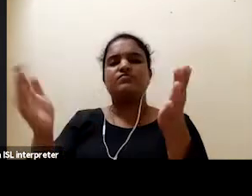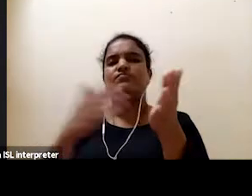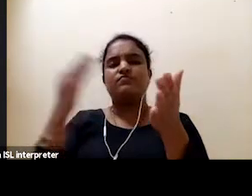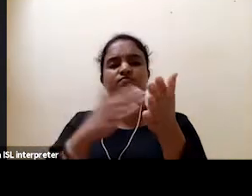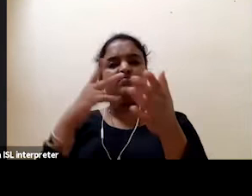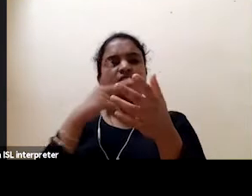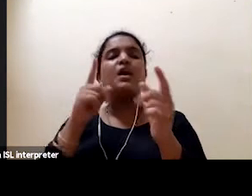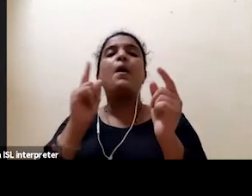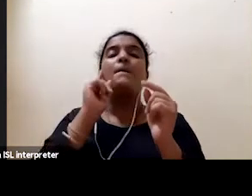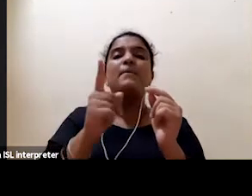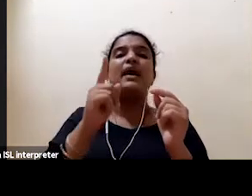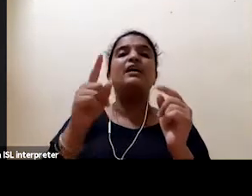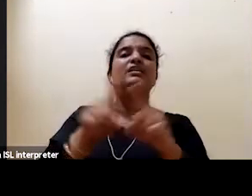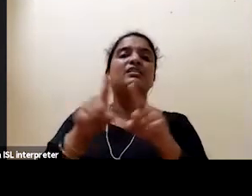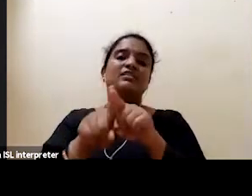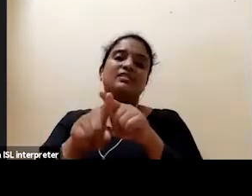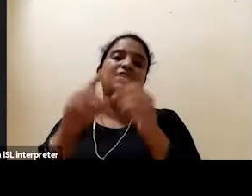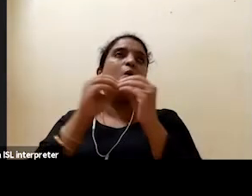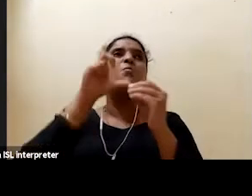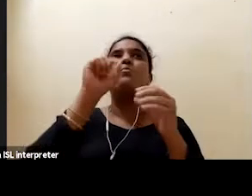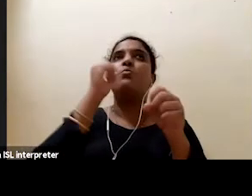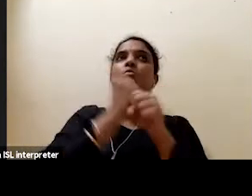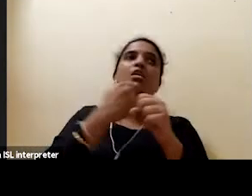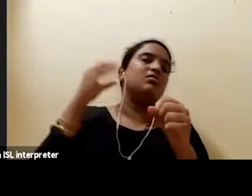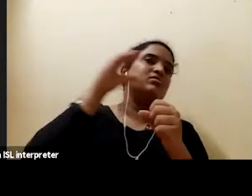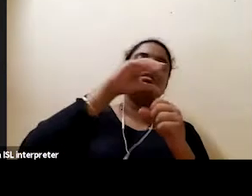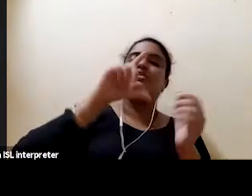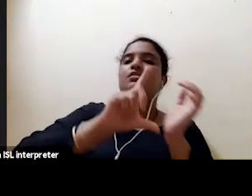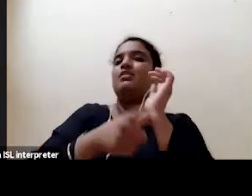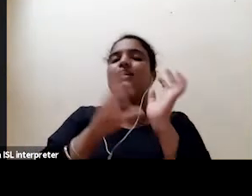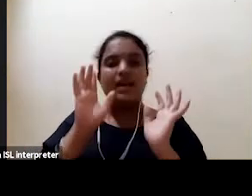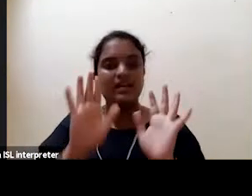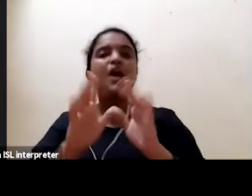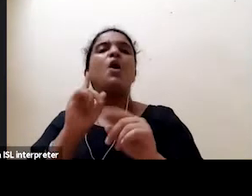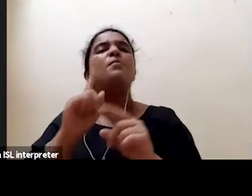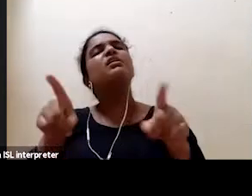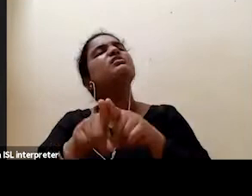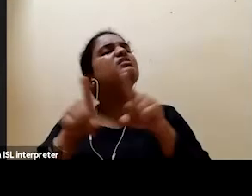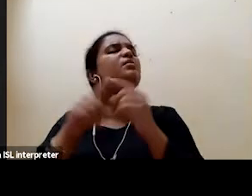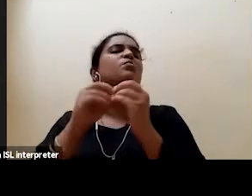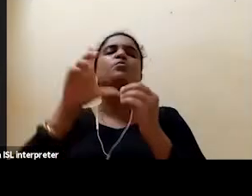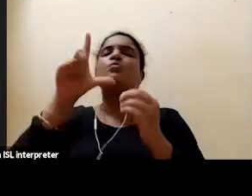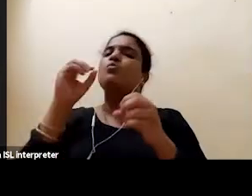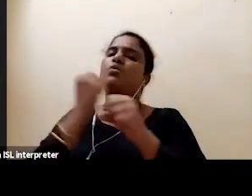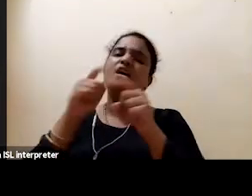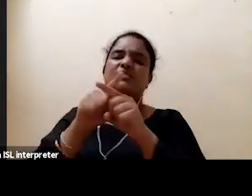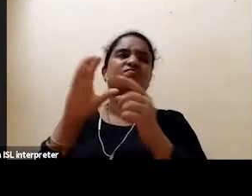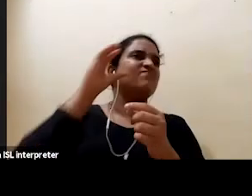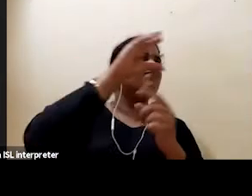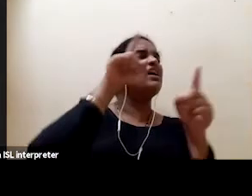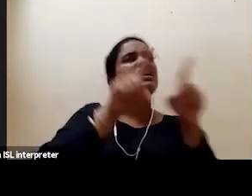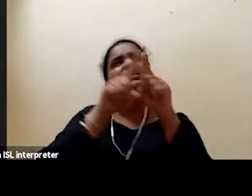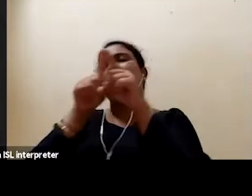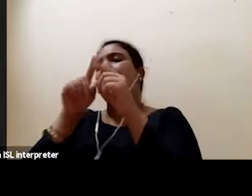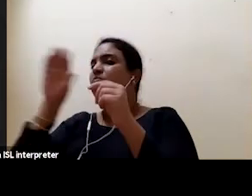But I'm not so regular on my blog. So the same thing that can go in a blog can also go in a newsletter. But the